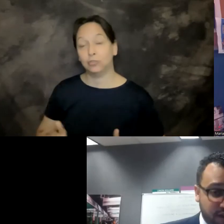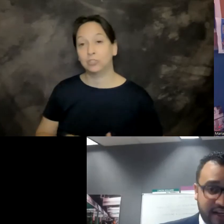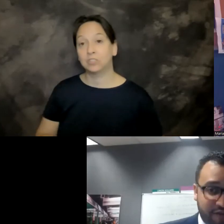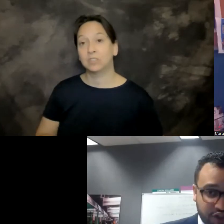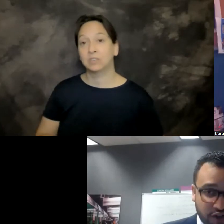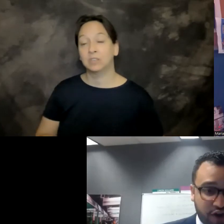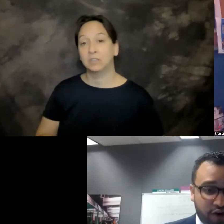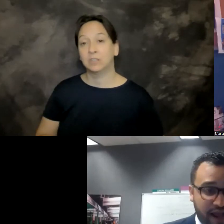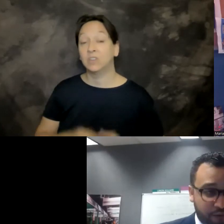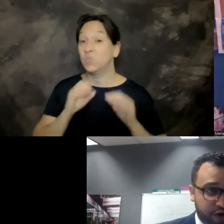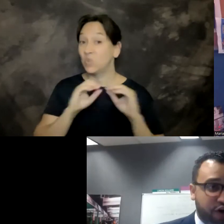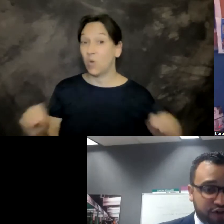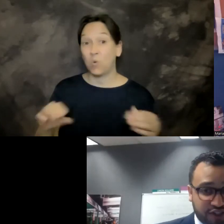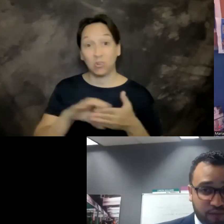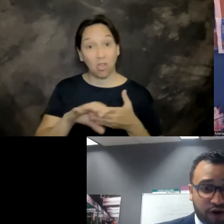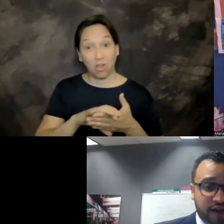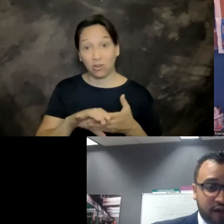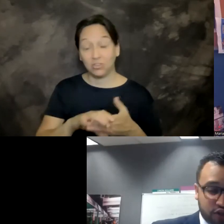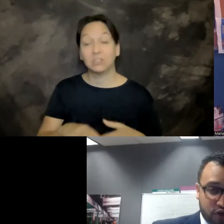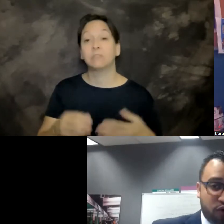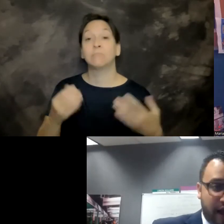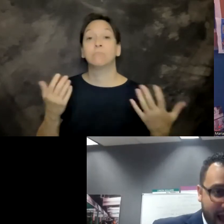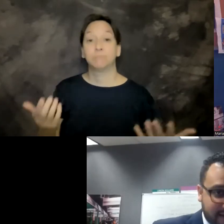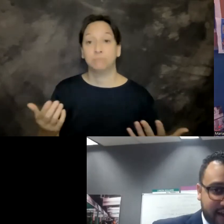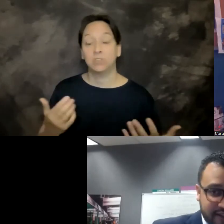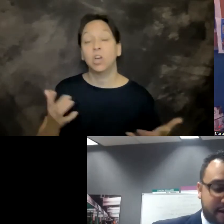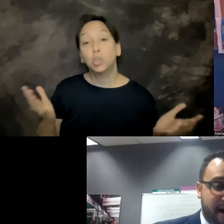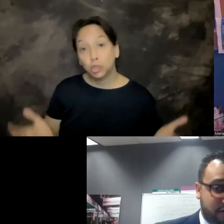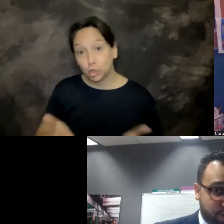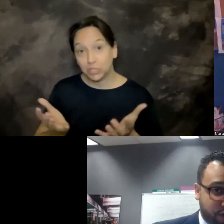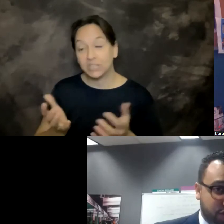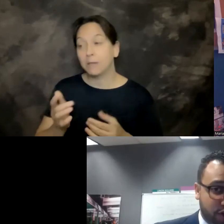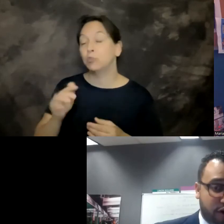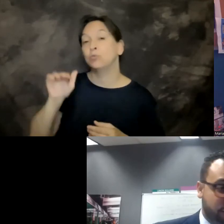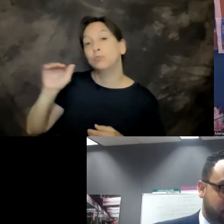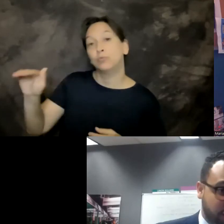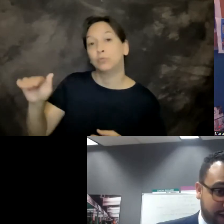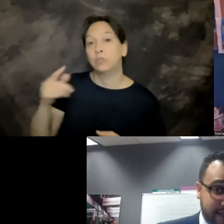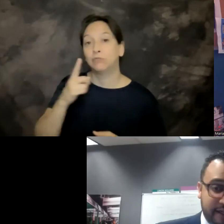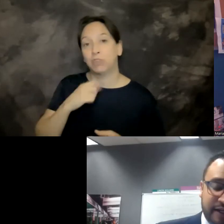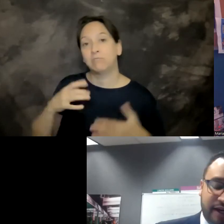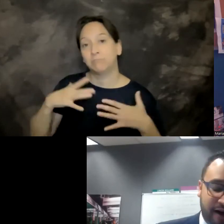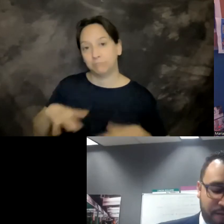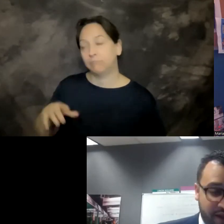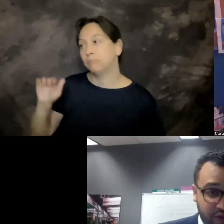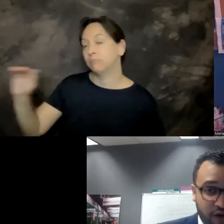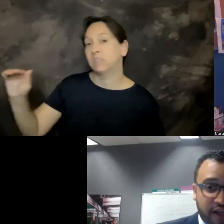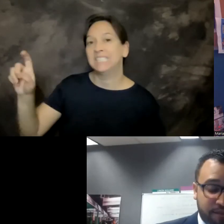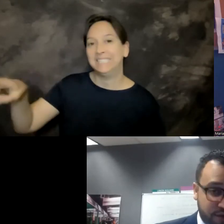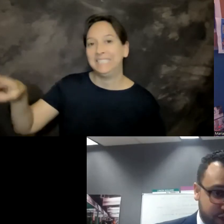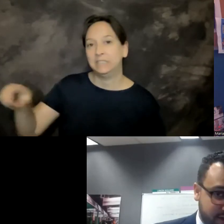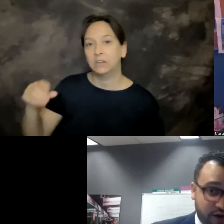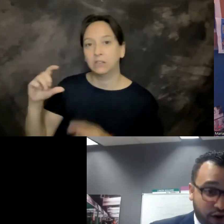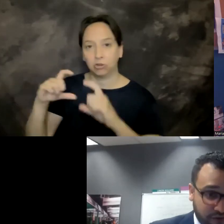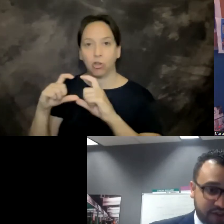someone doesn't have a Charlie card, I would encourage someone to ask a T ambassador for a Charlie card or Charlie ticket. And there are going